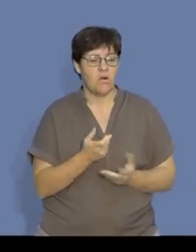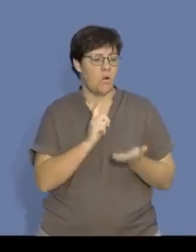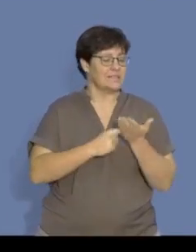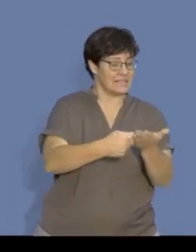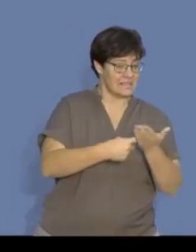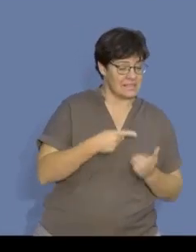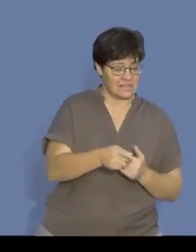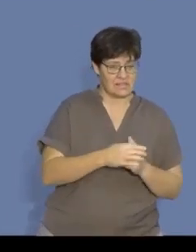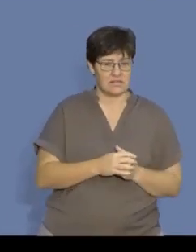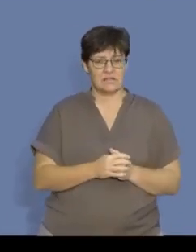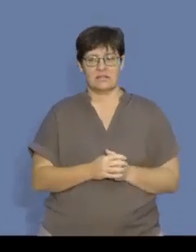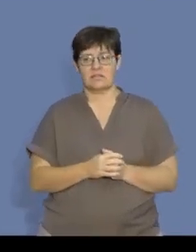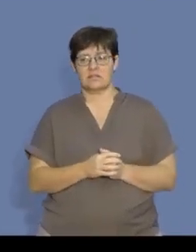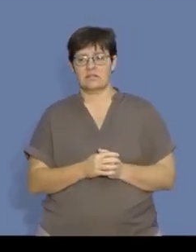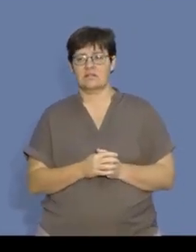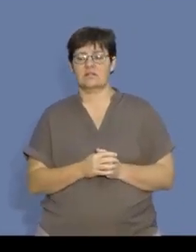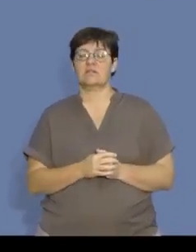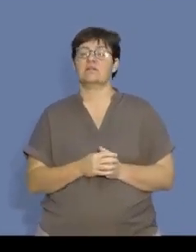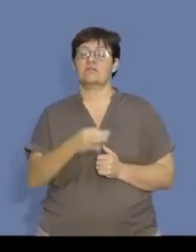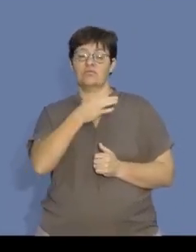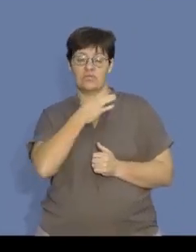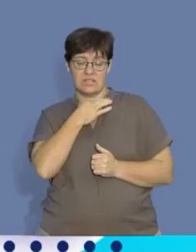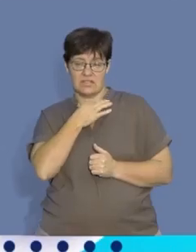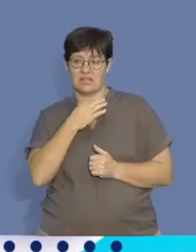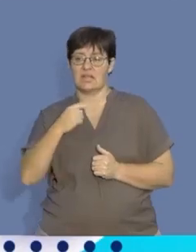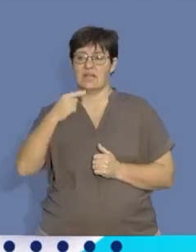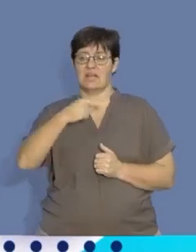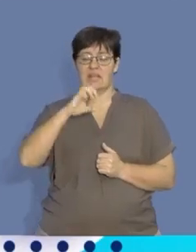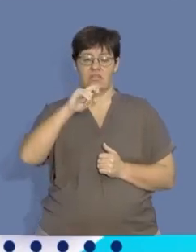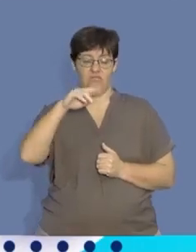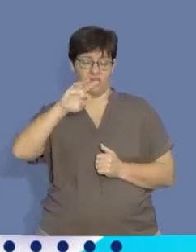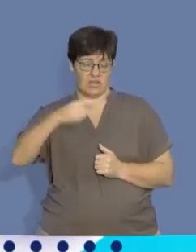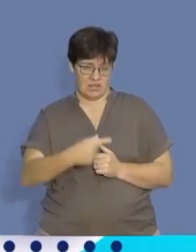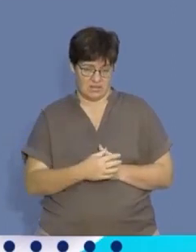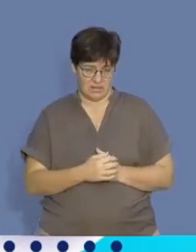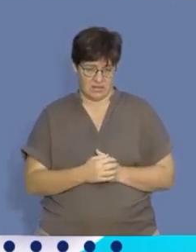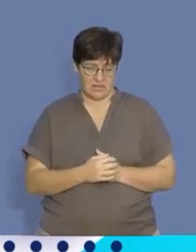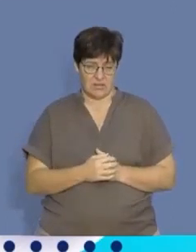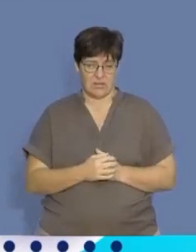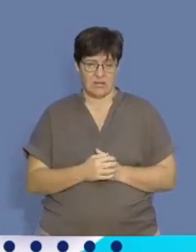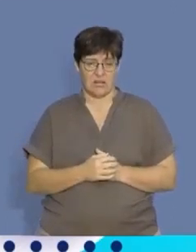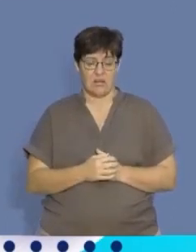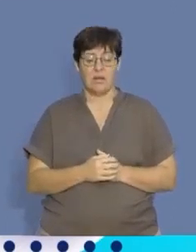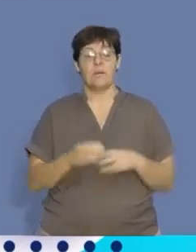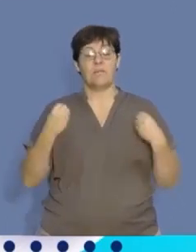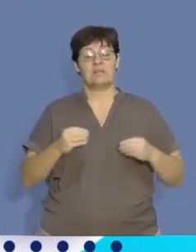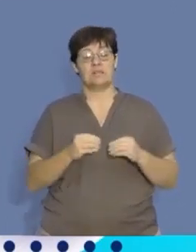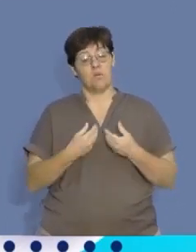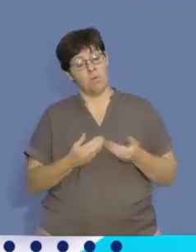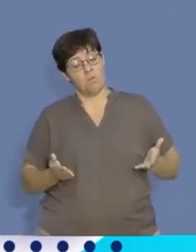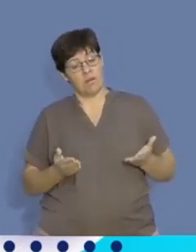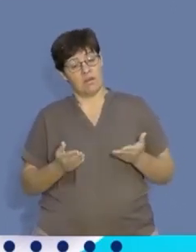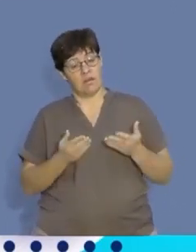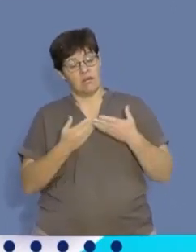talk on: risk and gearing, very, very important. Remember, opening a business,